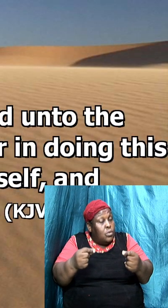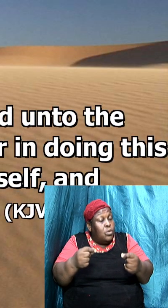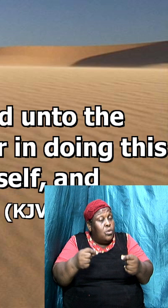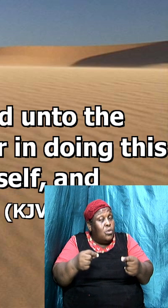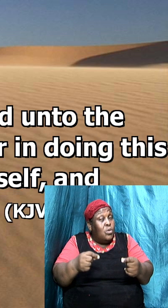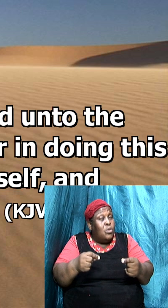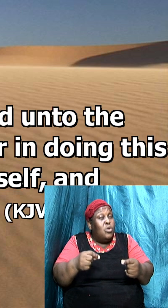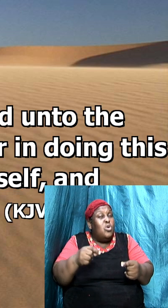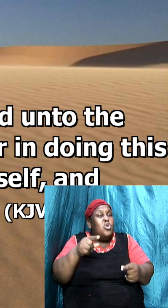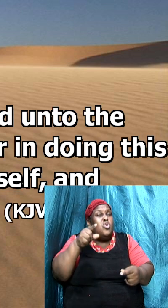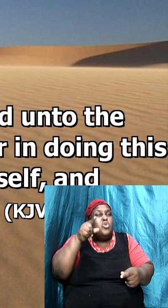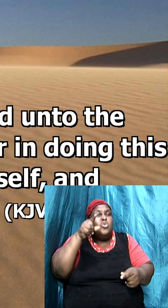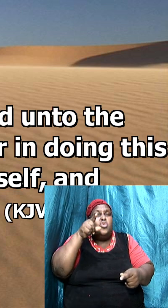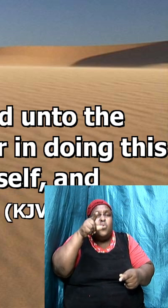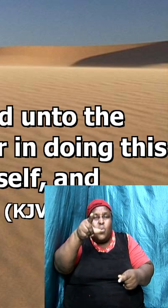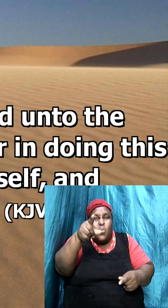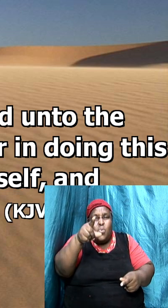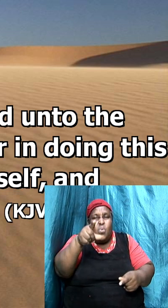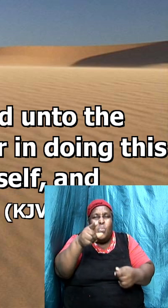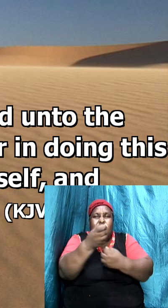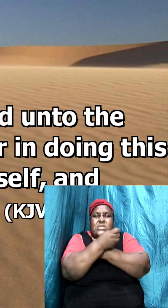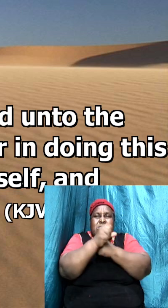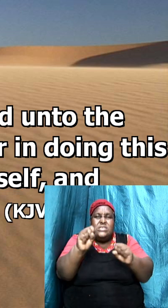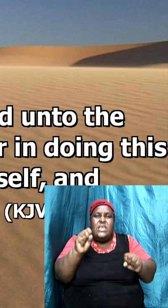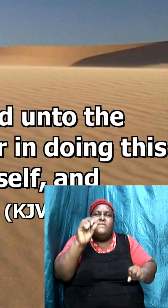in doing this, thou shalt save both